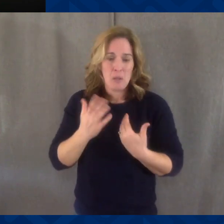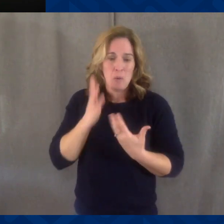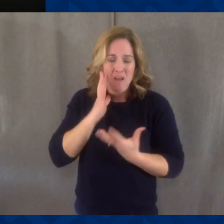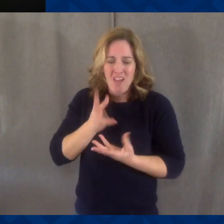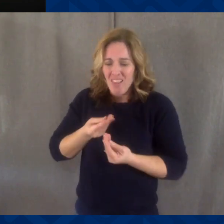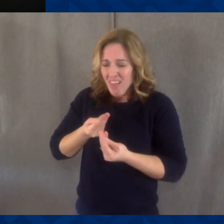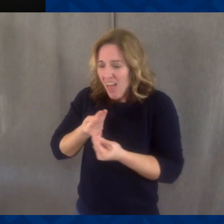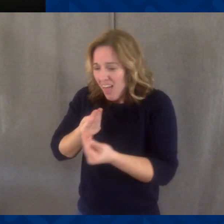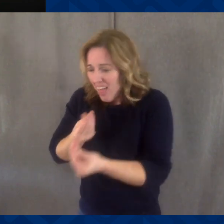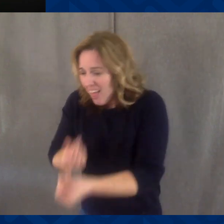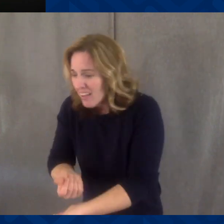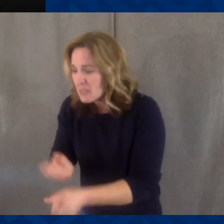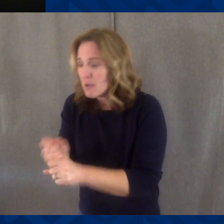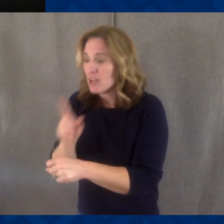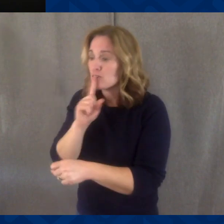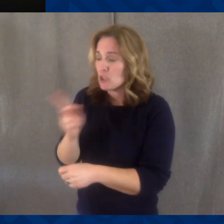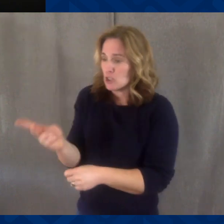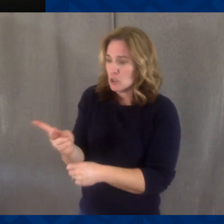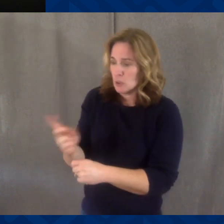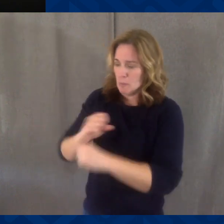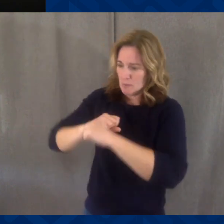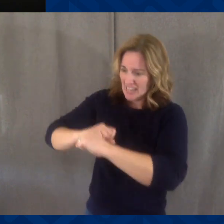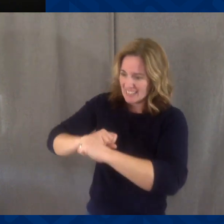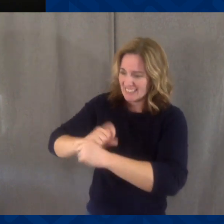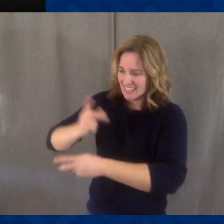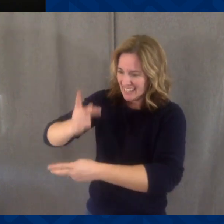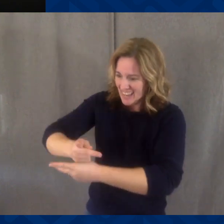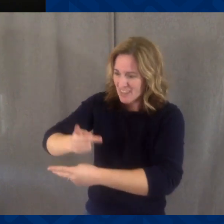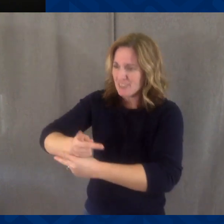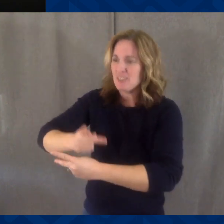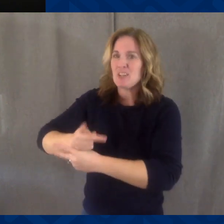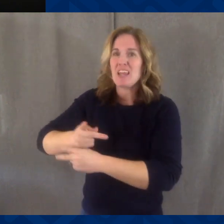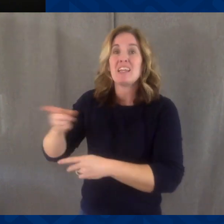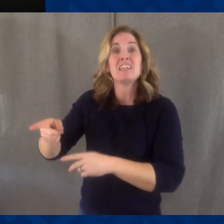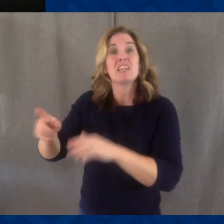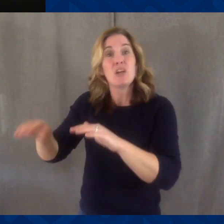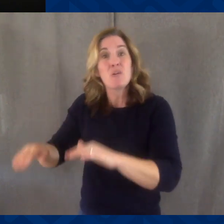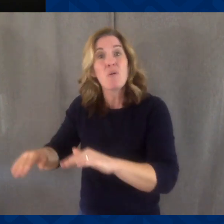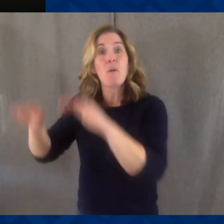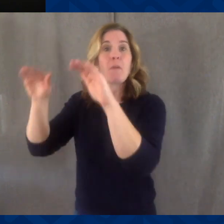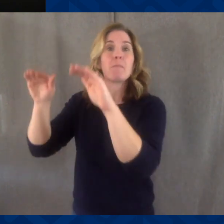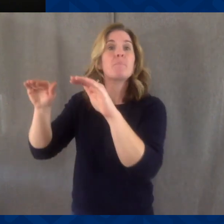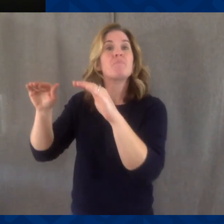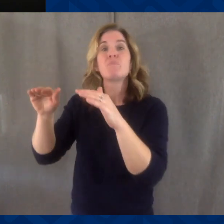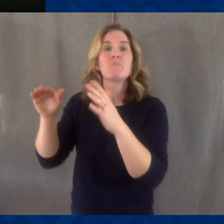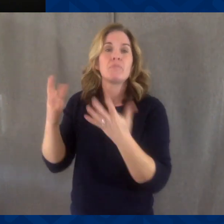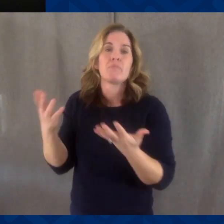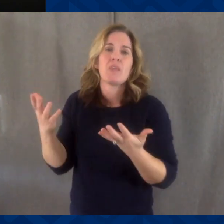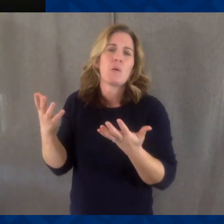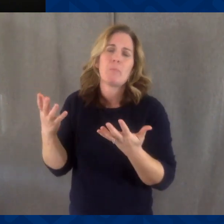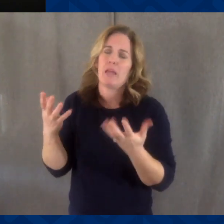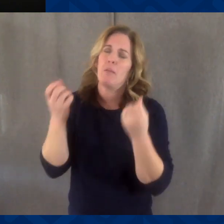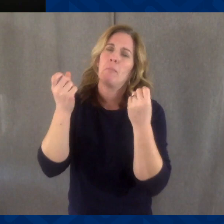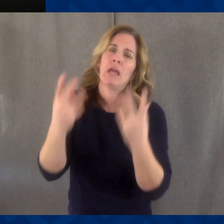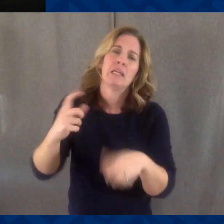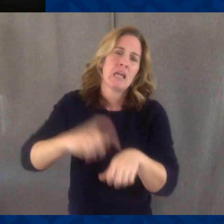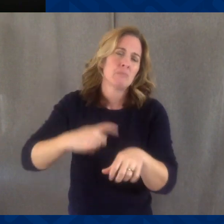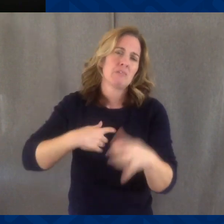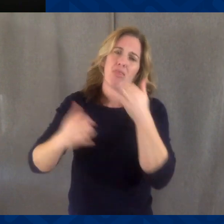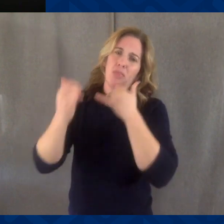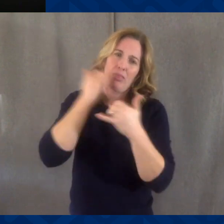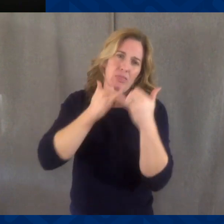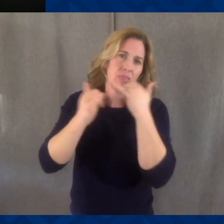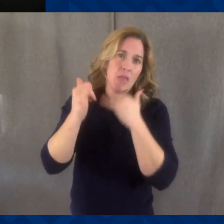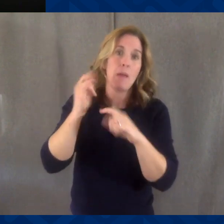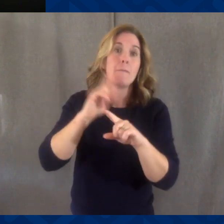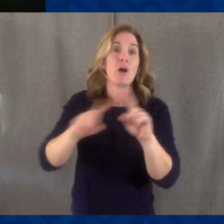for, that they are protected. And now as they grow up, there will be 1,000 times when I miss that ideal. But on the few occasions that I